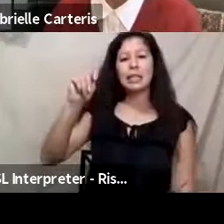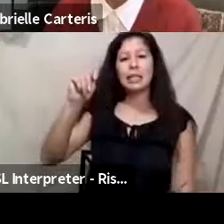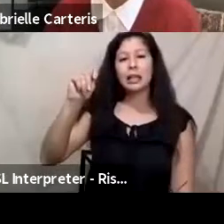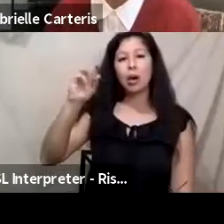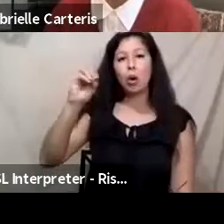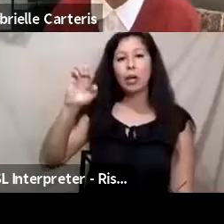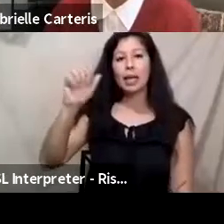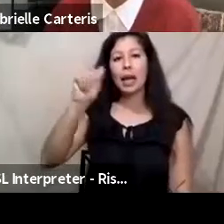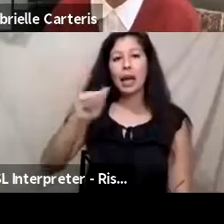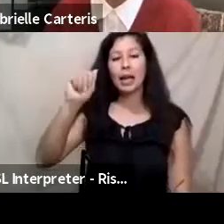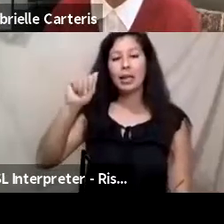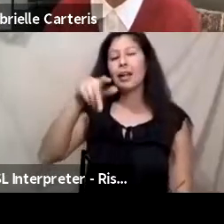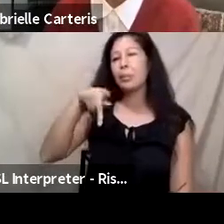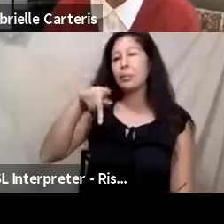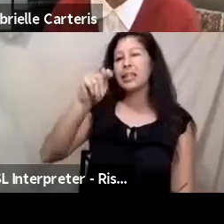pteoe@sagaftra.org. That's